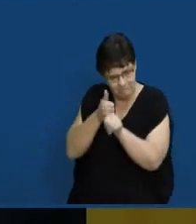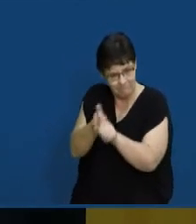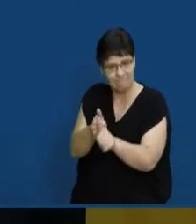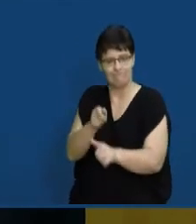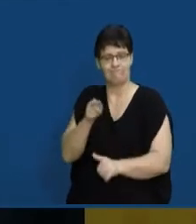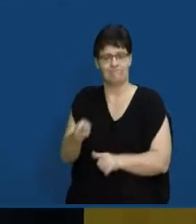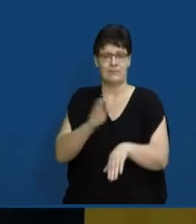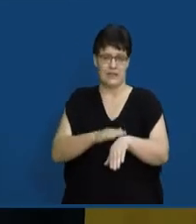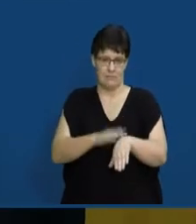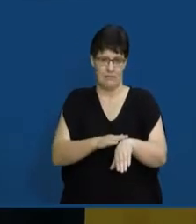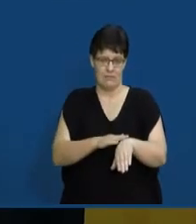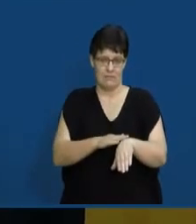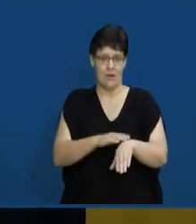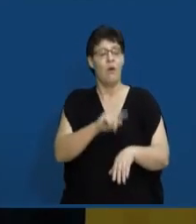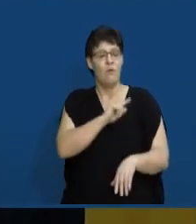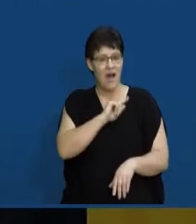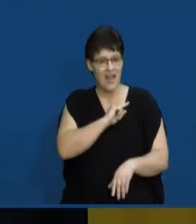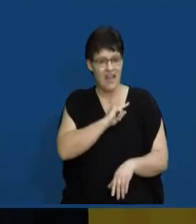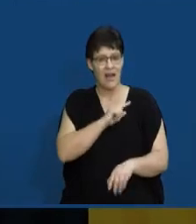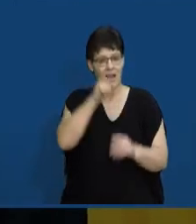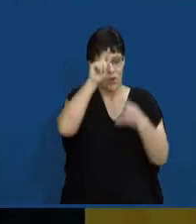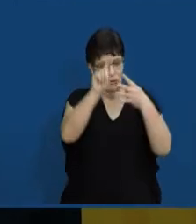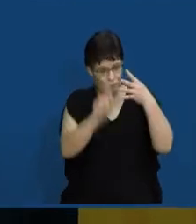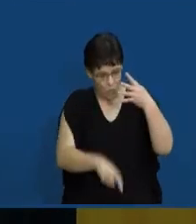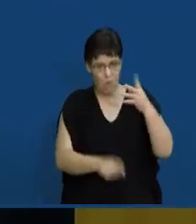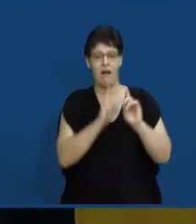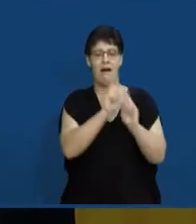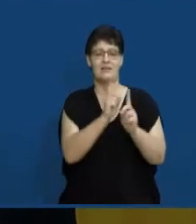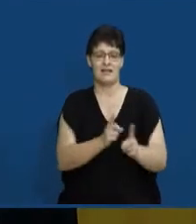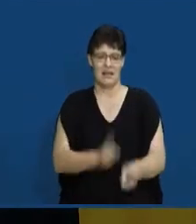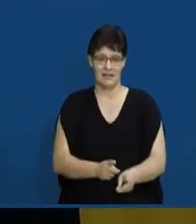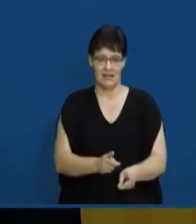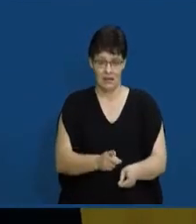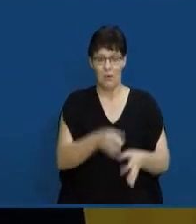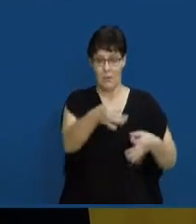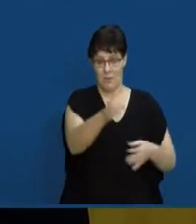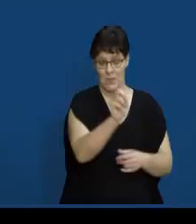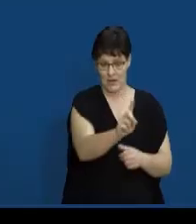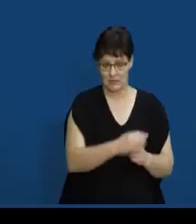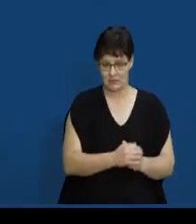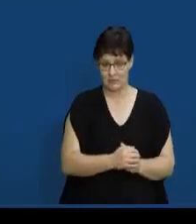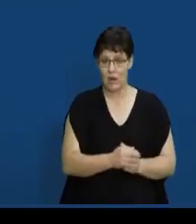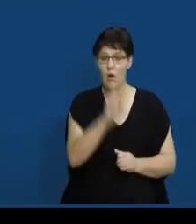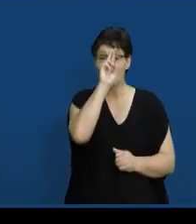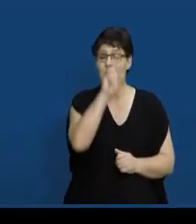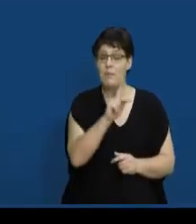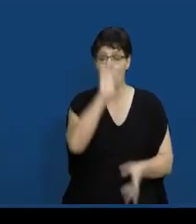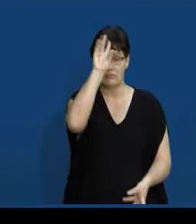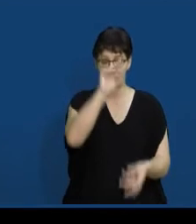time allocation so that you complete all the questions in paper 1. Remember, the paper will be out